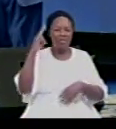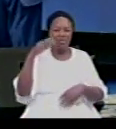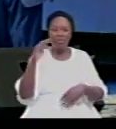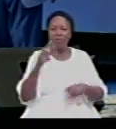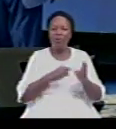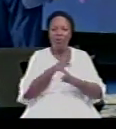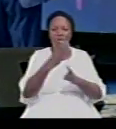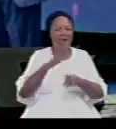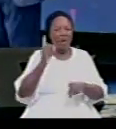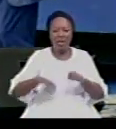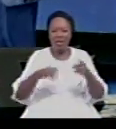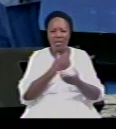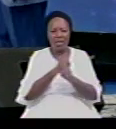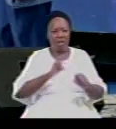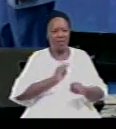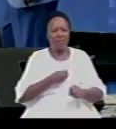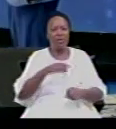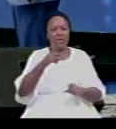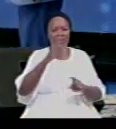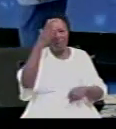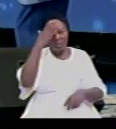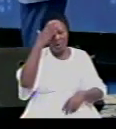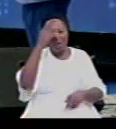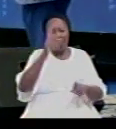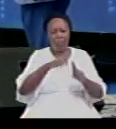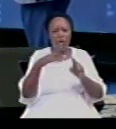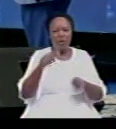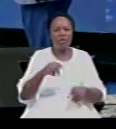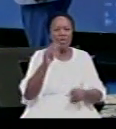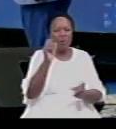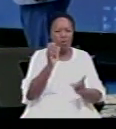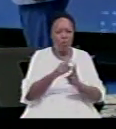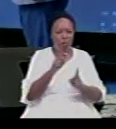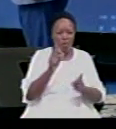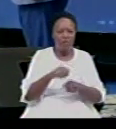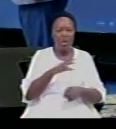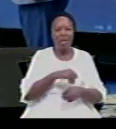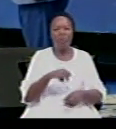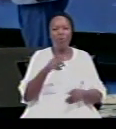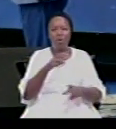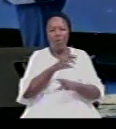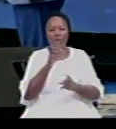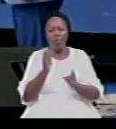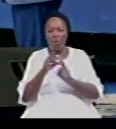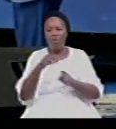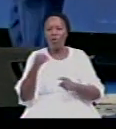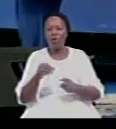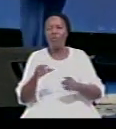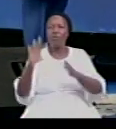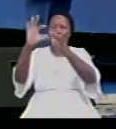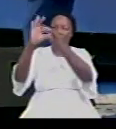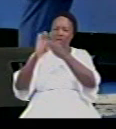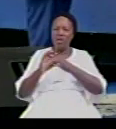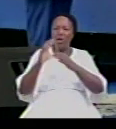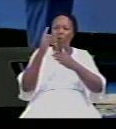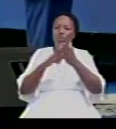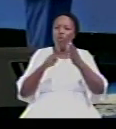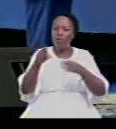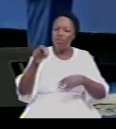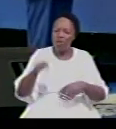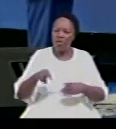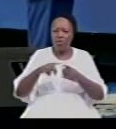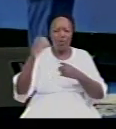Knowledge. But the word of reconciliation, what you want to hear, what you want to know, the word